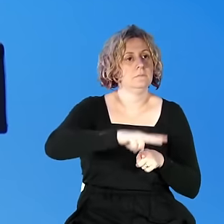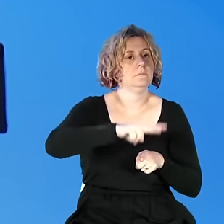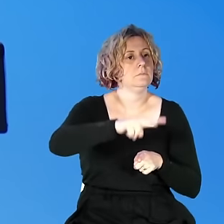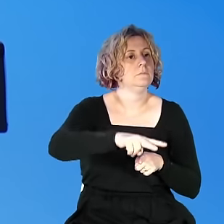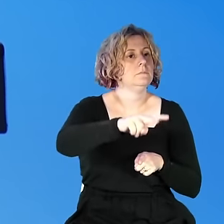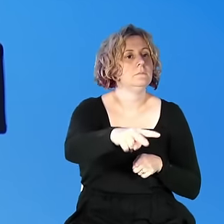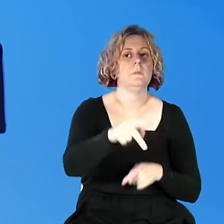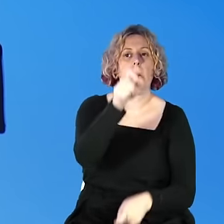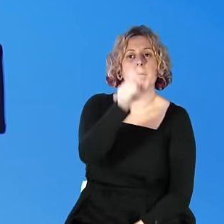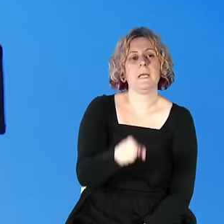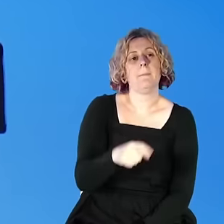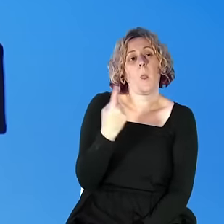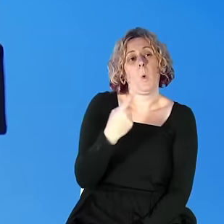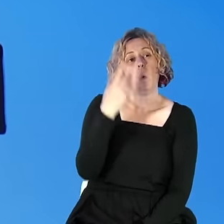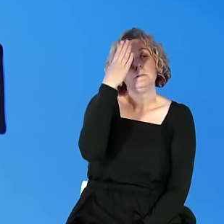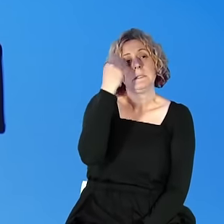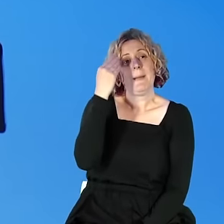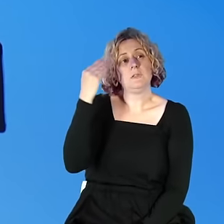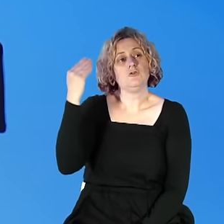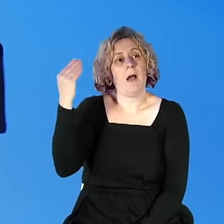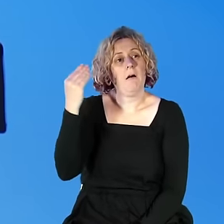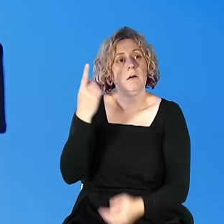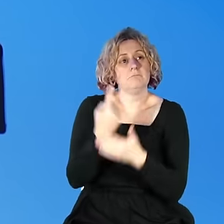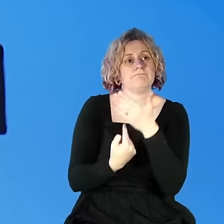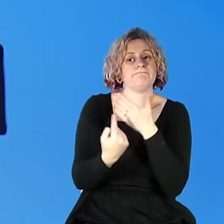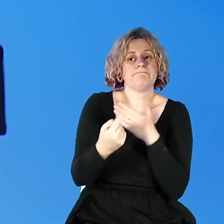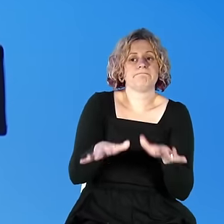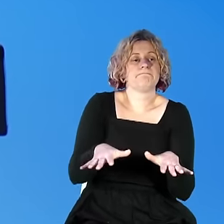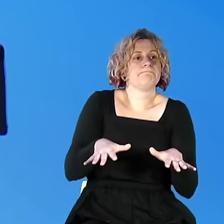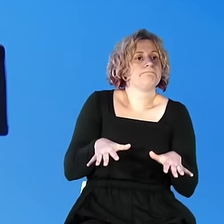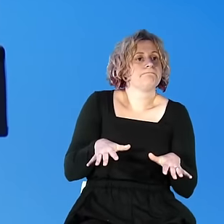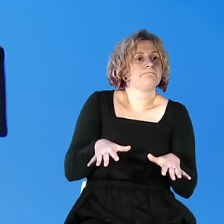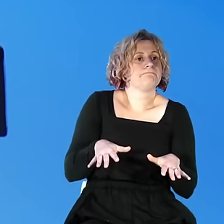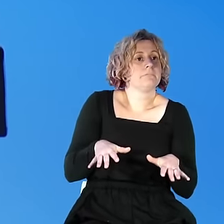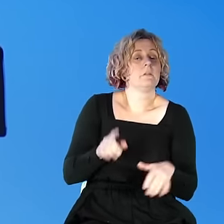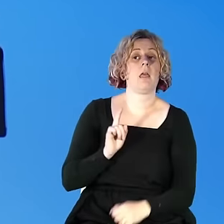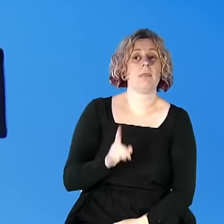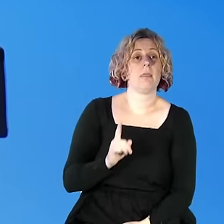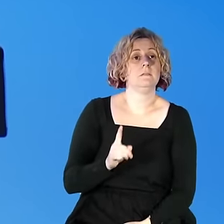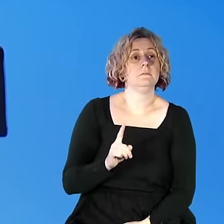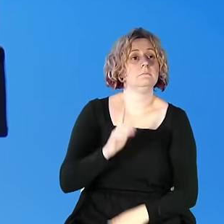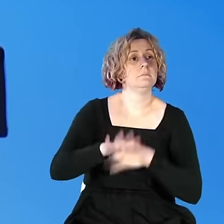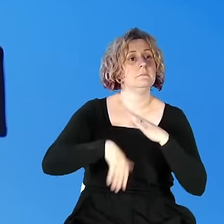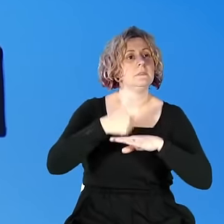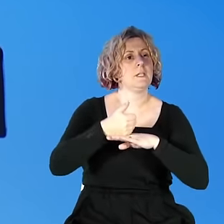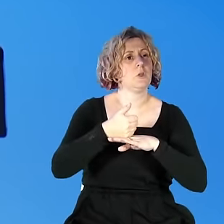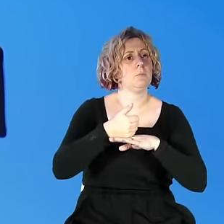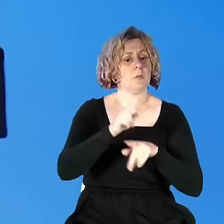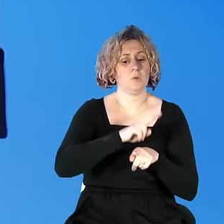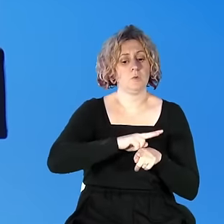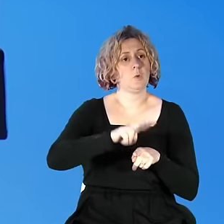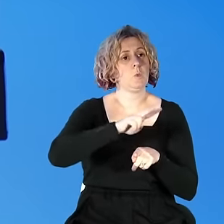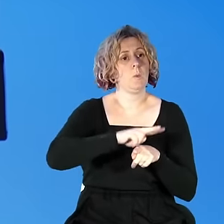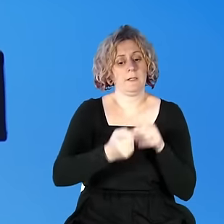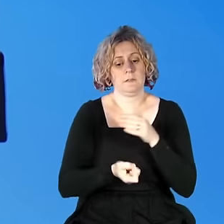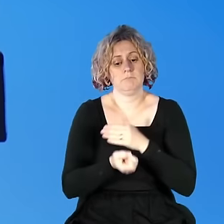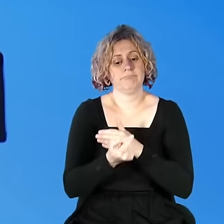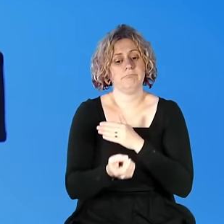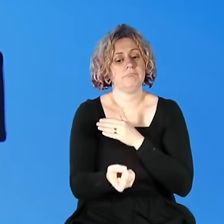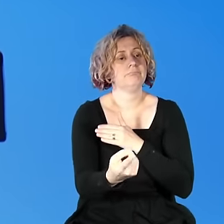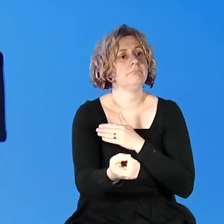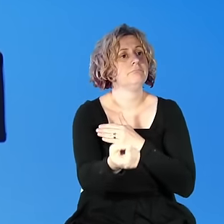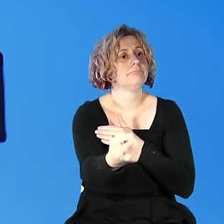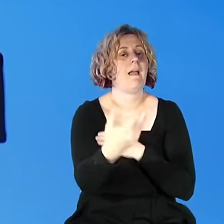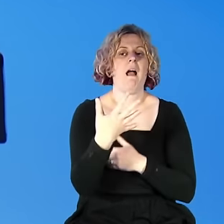those experiencing loneliness. It provides an opportunity to get together for an afternoon of gentle creative